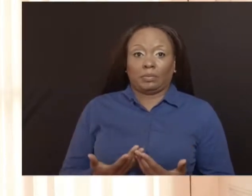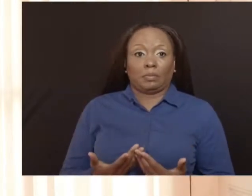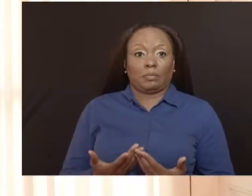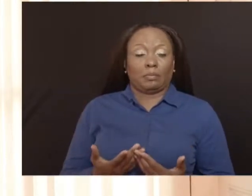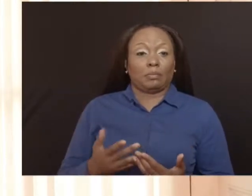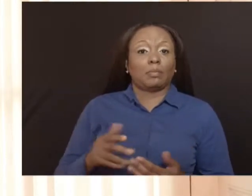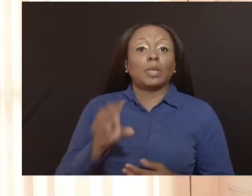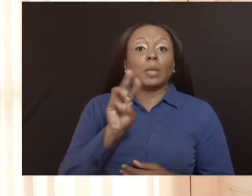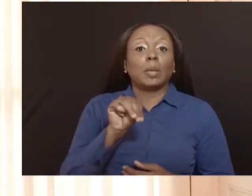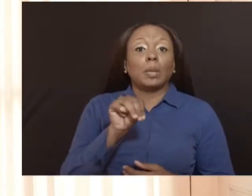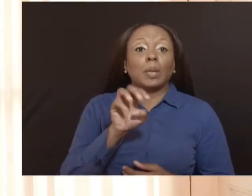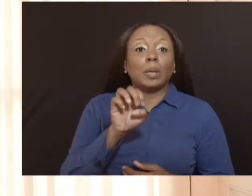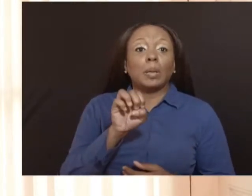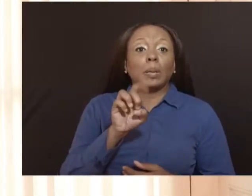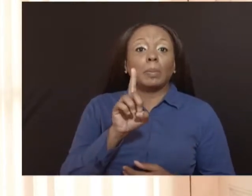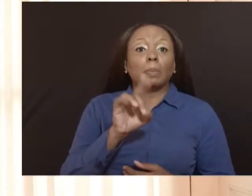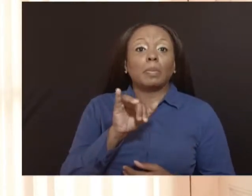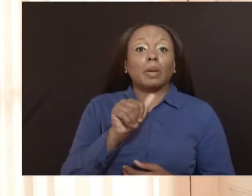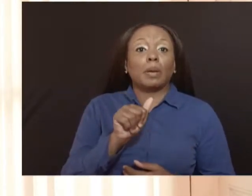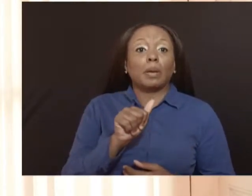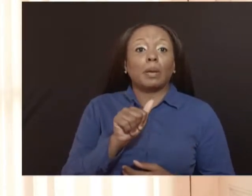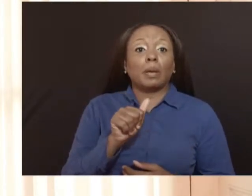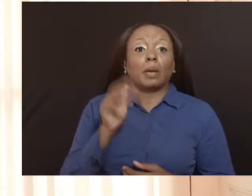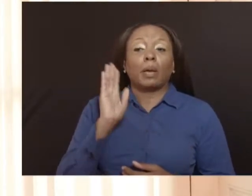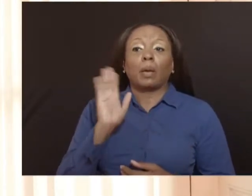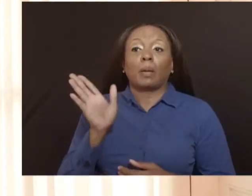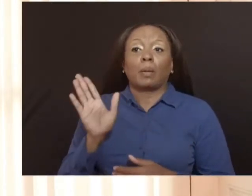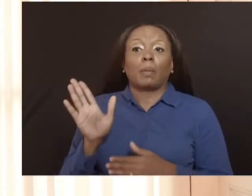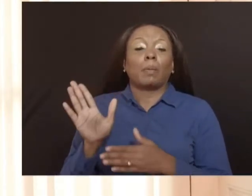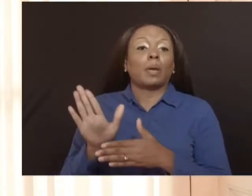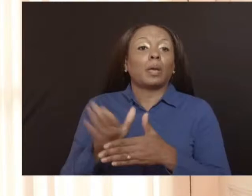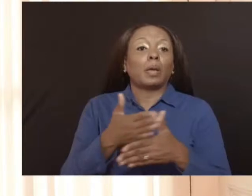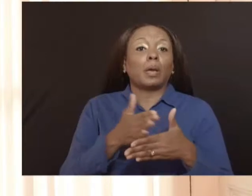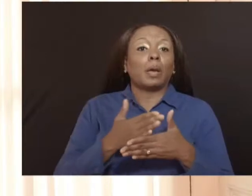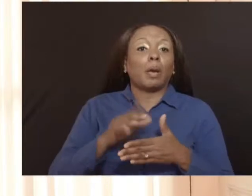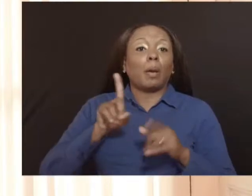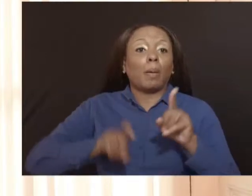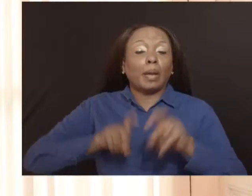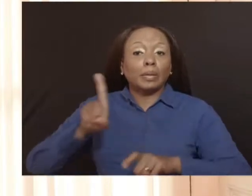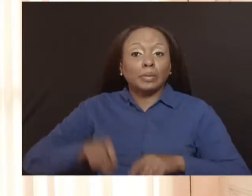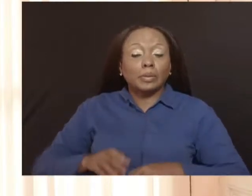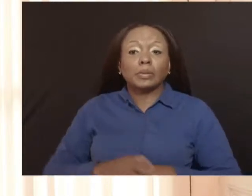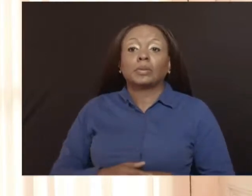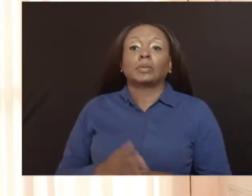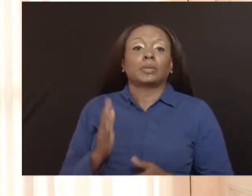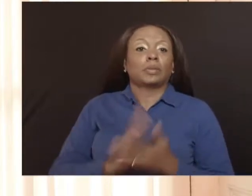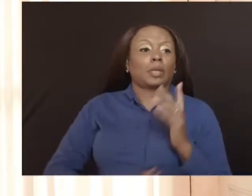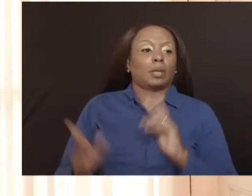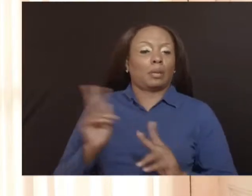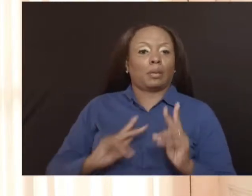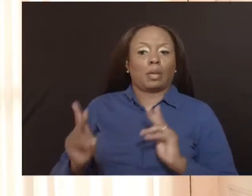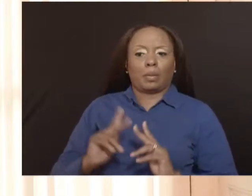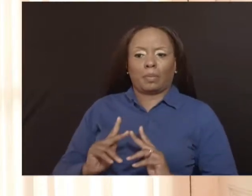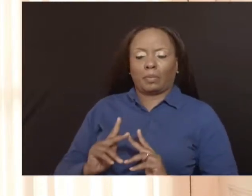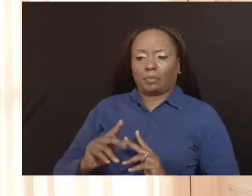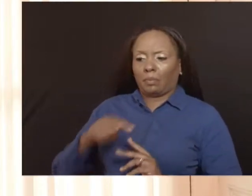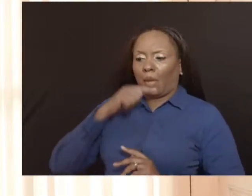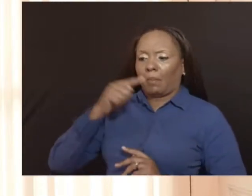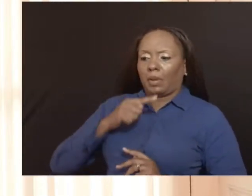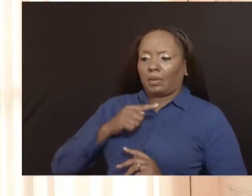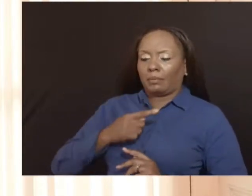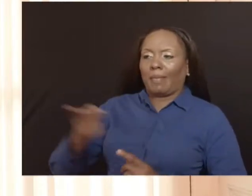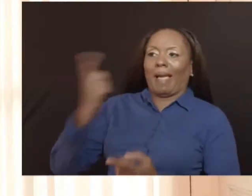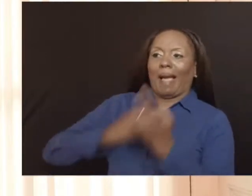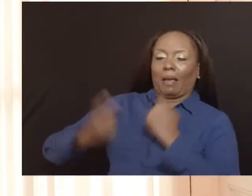going to share the questions with members of the public, some of whom have already begun to send